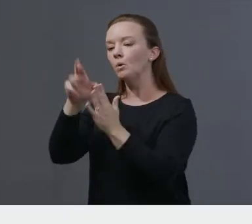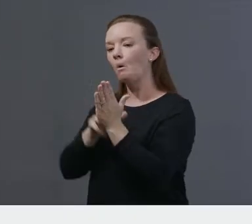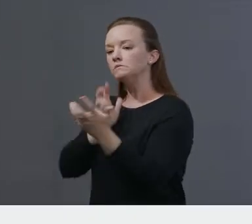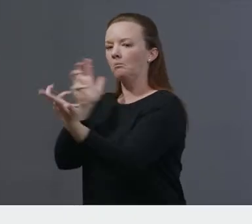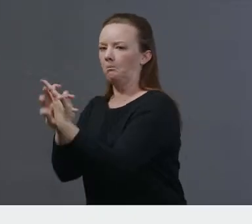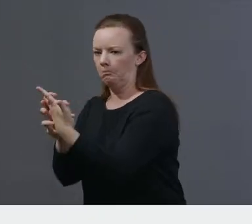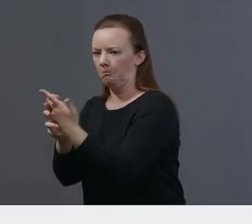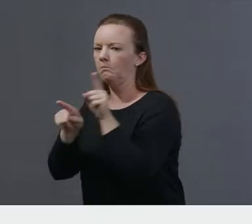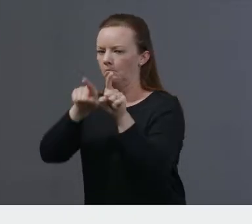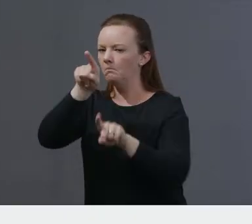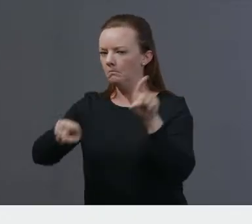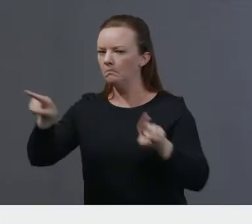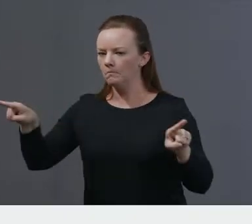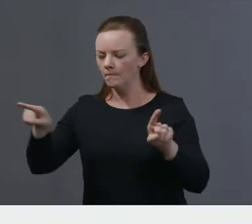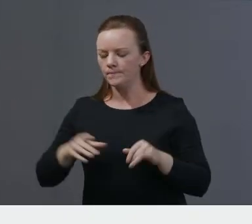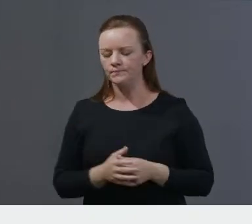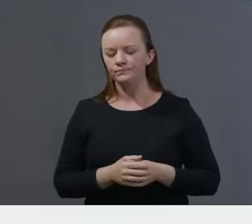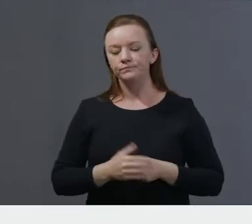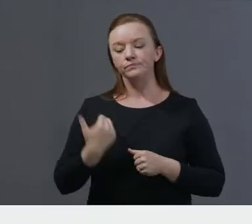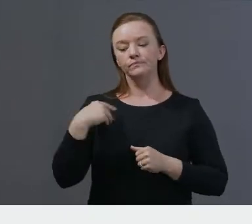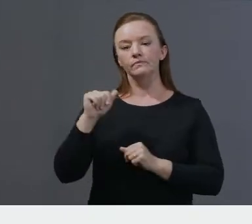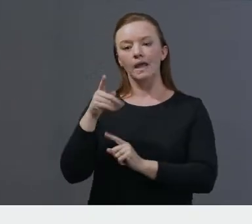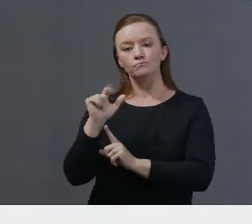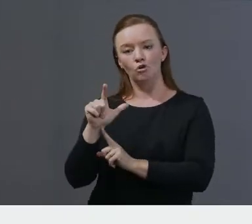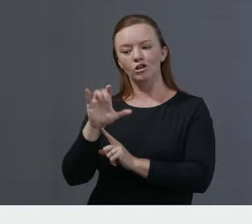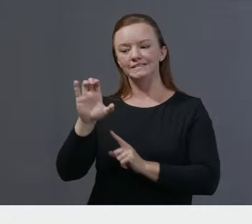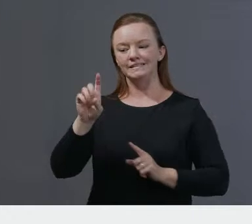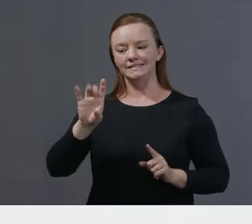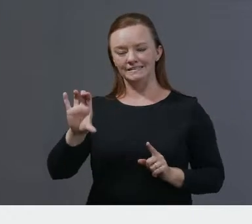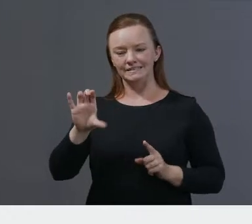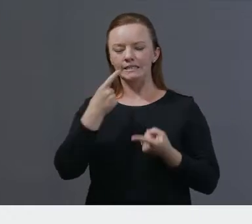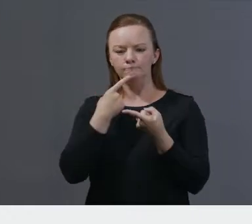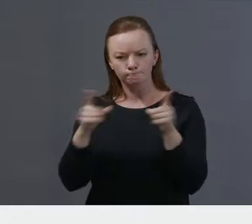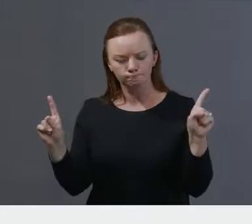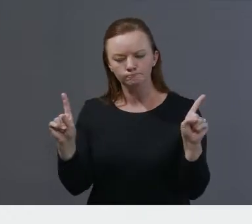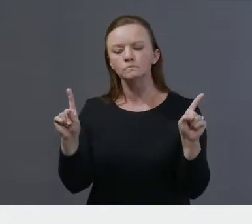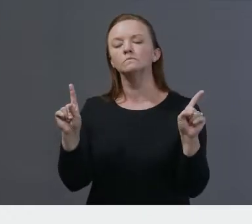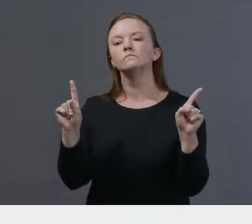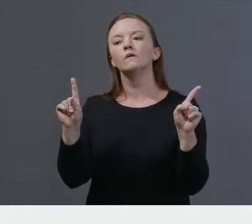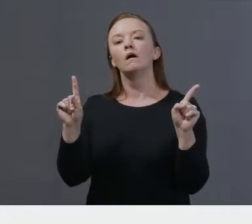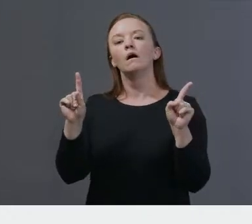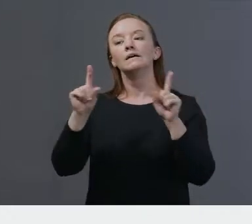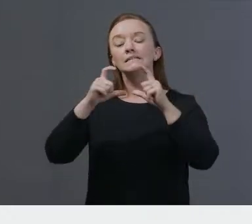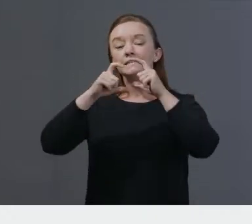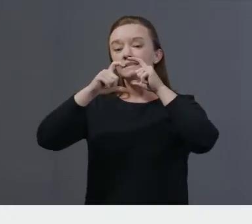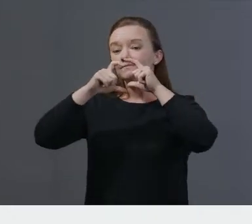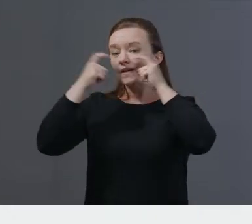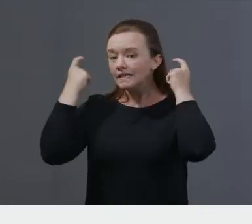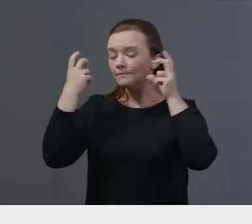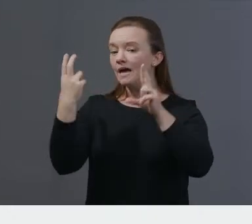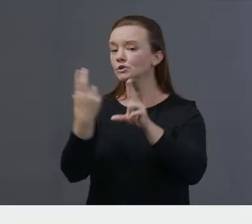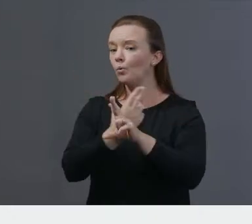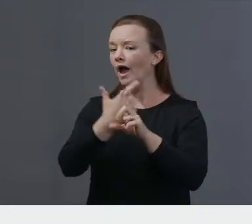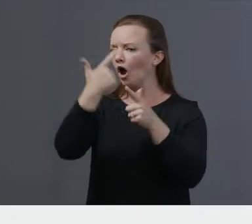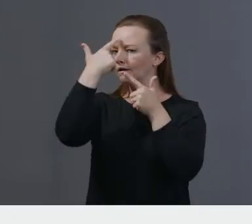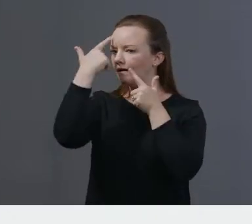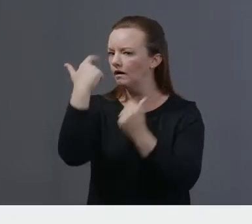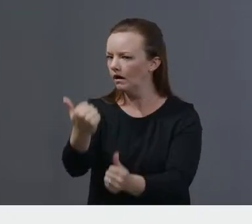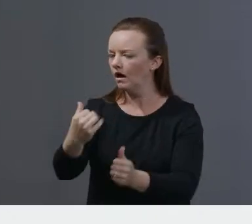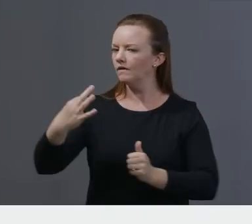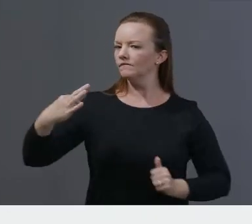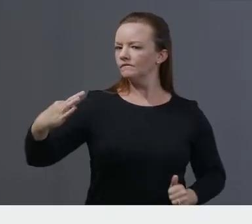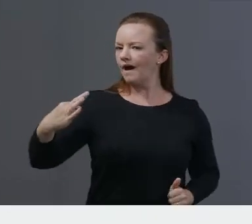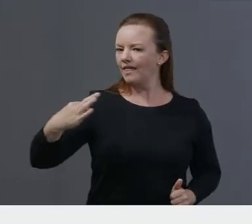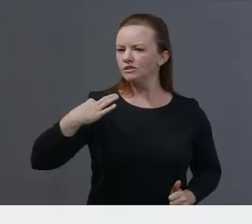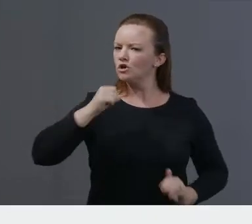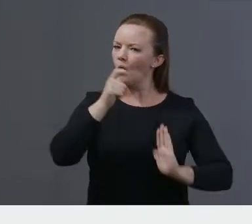Now, in April, the CDC issued guidance recommending face masks as a voluntary public measure in public settings where